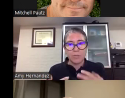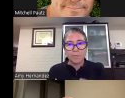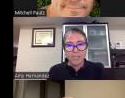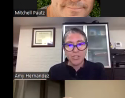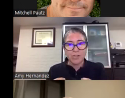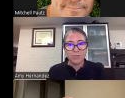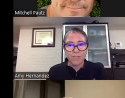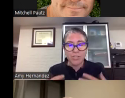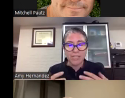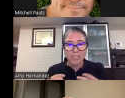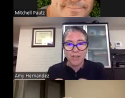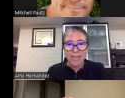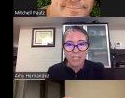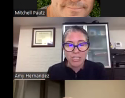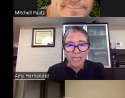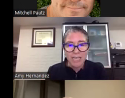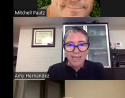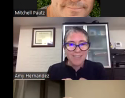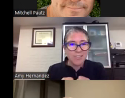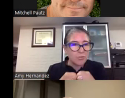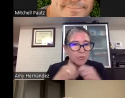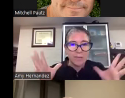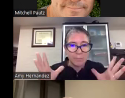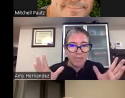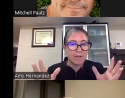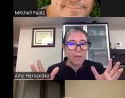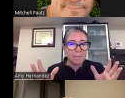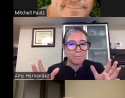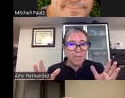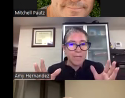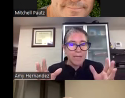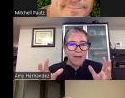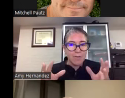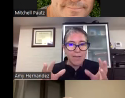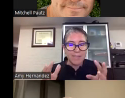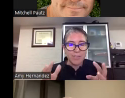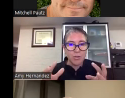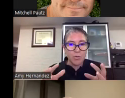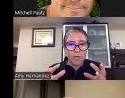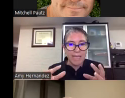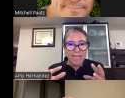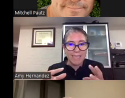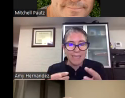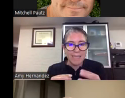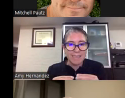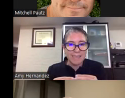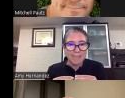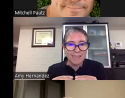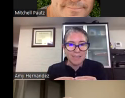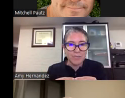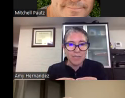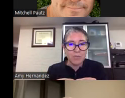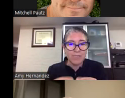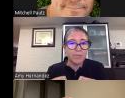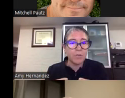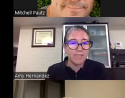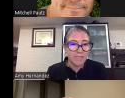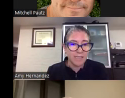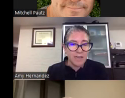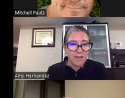beliefs, our mission, our vision, and strategy scream BRM. And so it's really